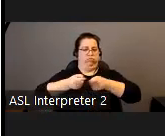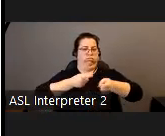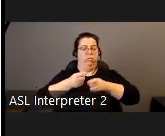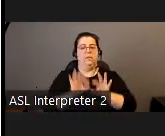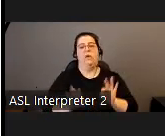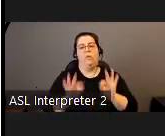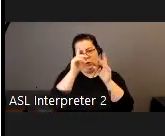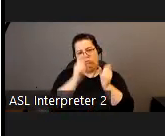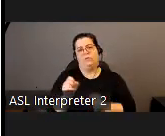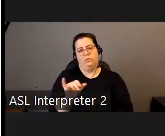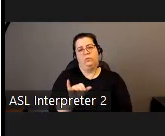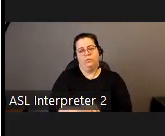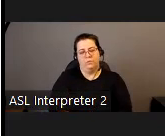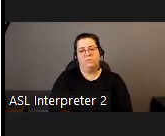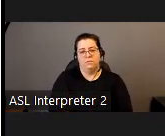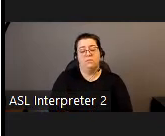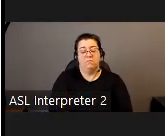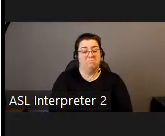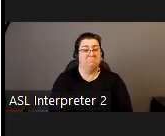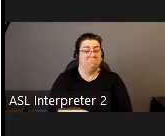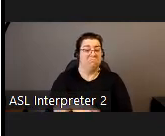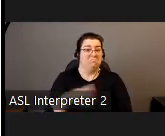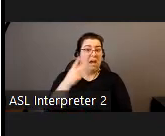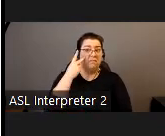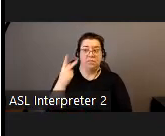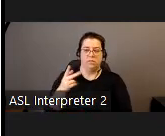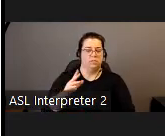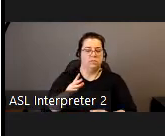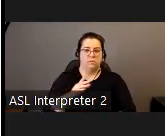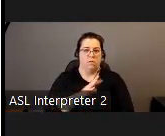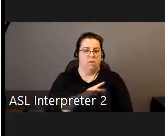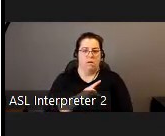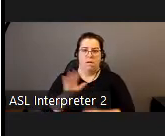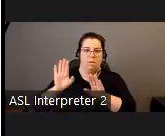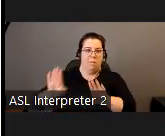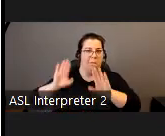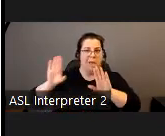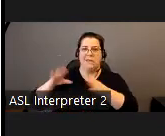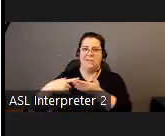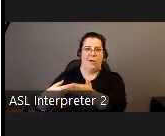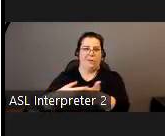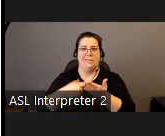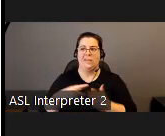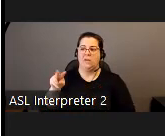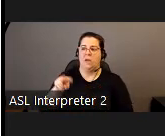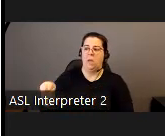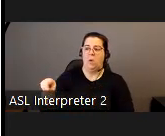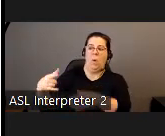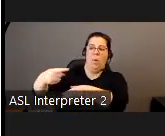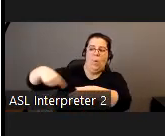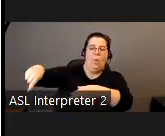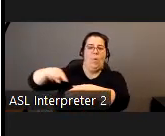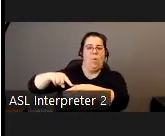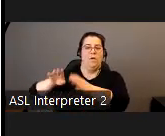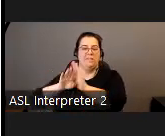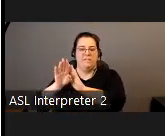strategy. I've seen lots of great conversations happening where multi-sectors are coming together to develop a common language around risk. I think